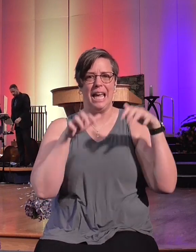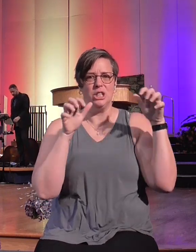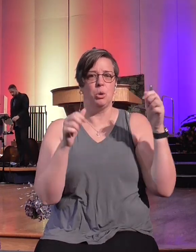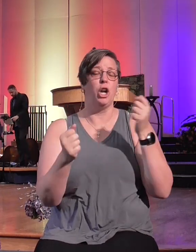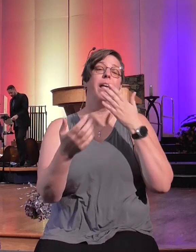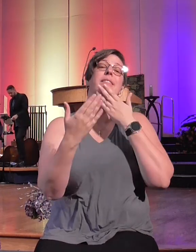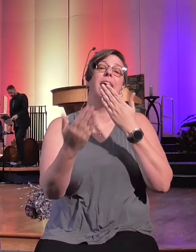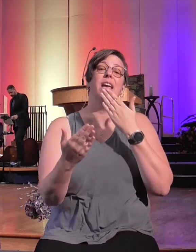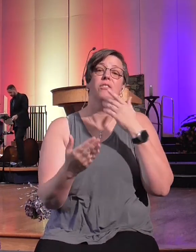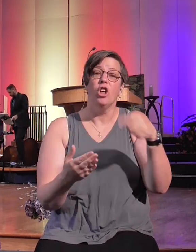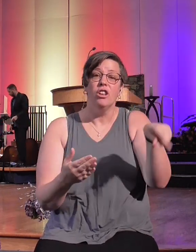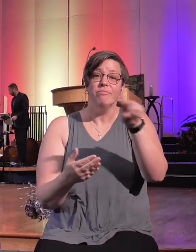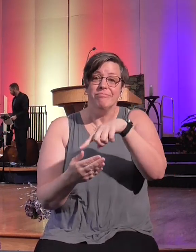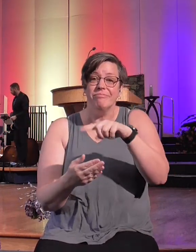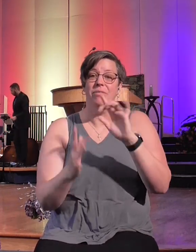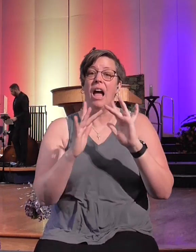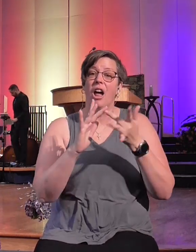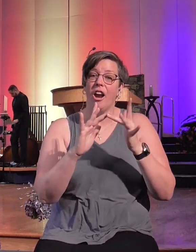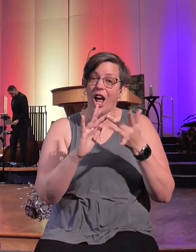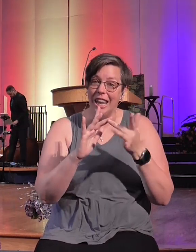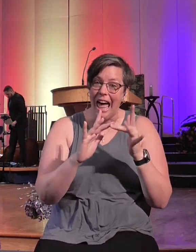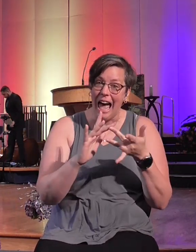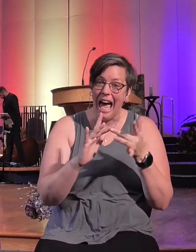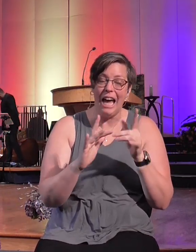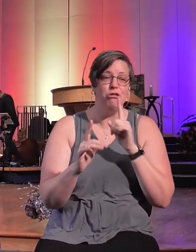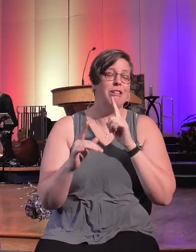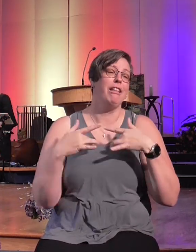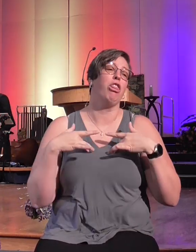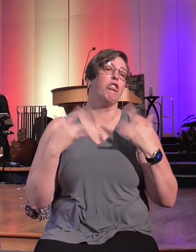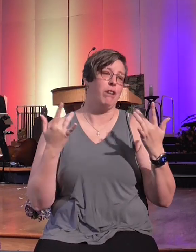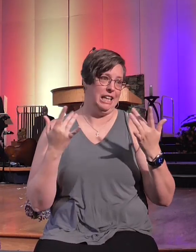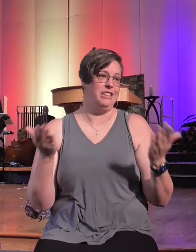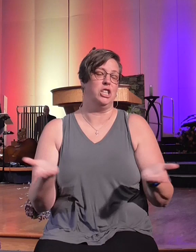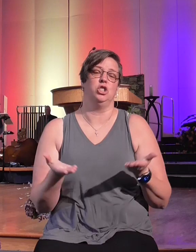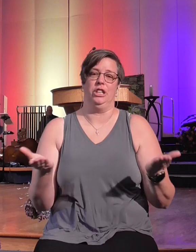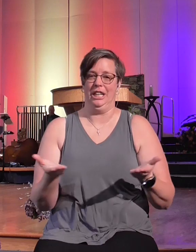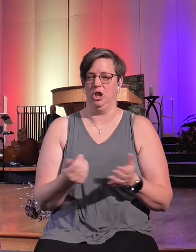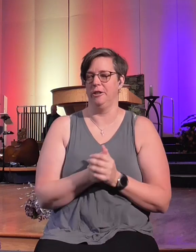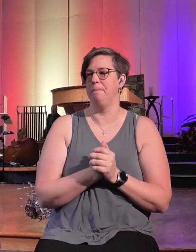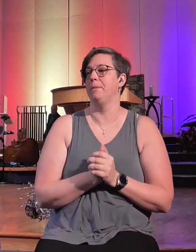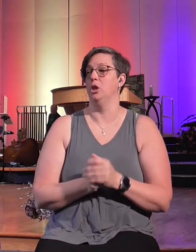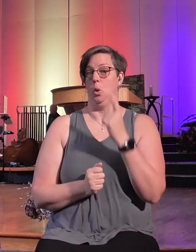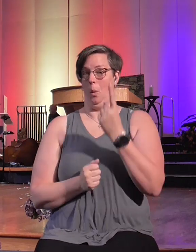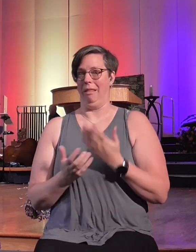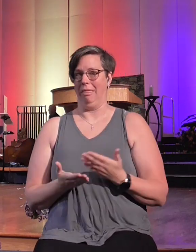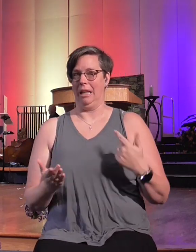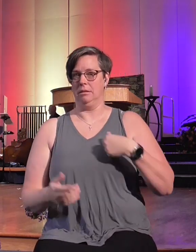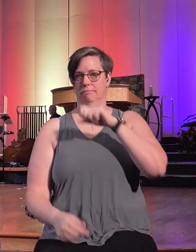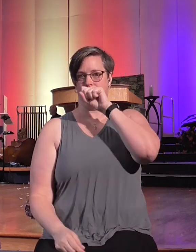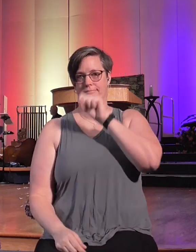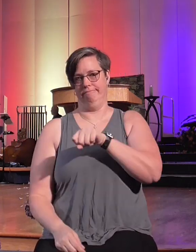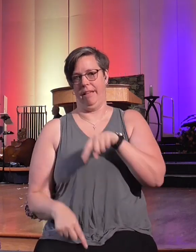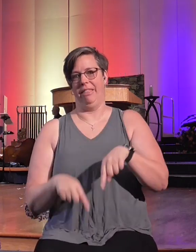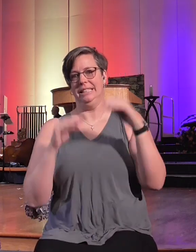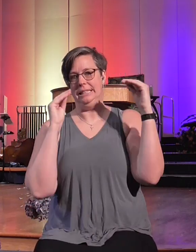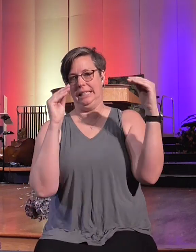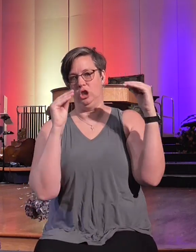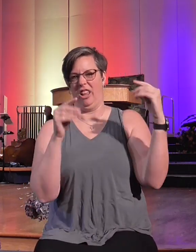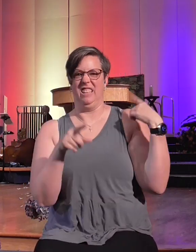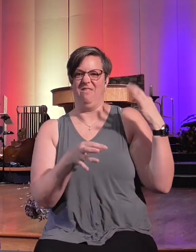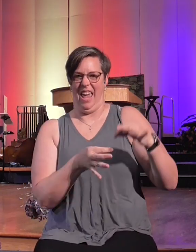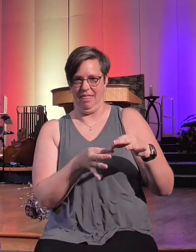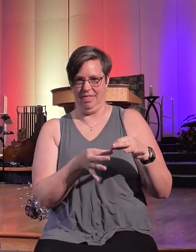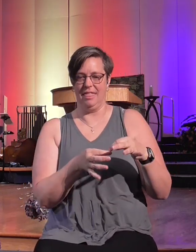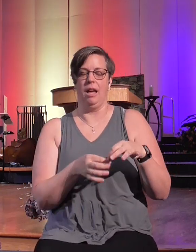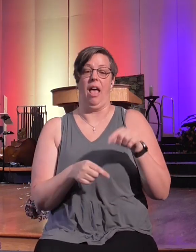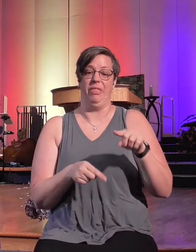those tuning in online. We're so thrilled to have you here. One of the things that I've always loved about this teaching, this faith tradition,